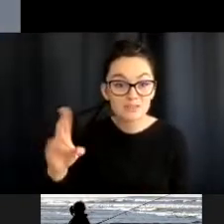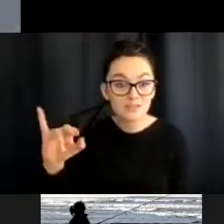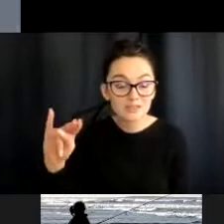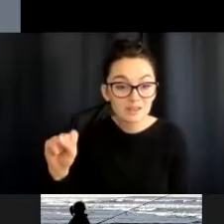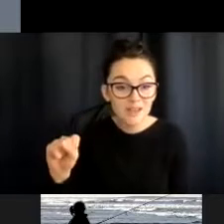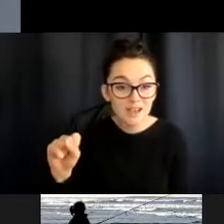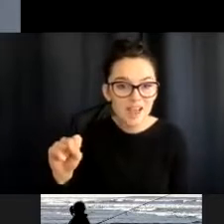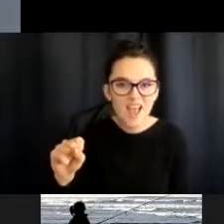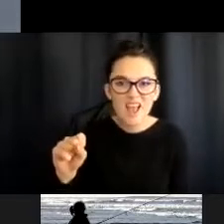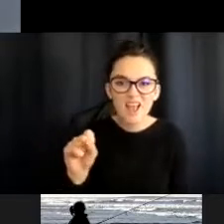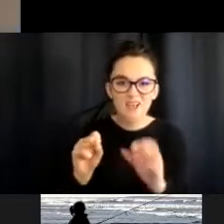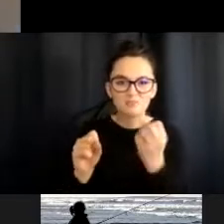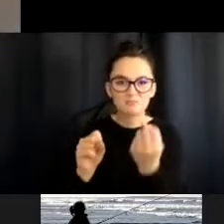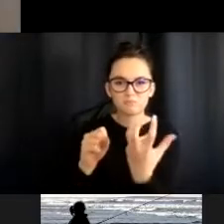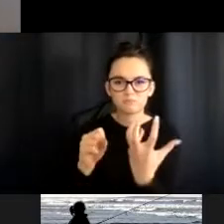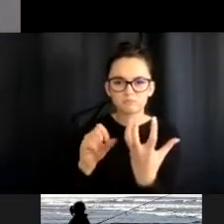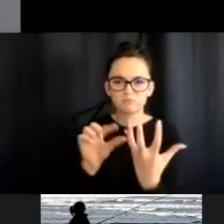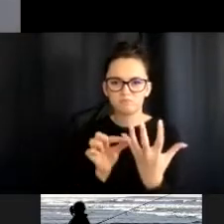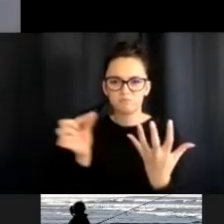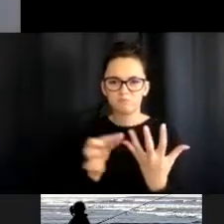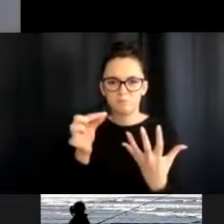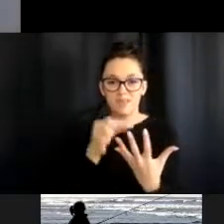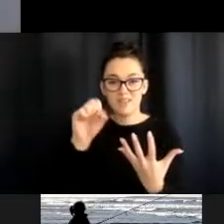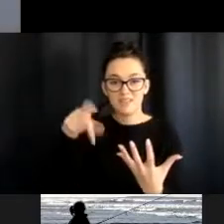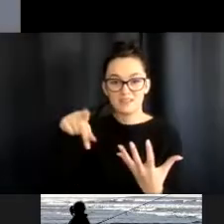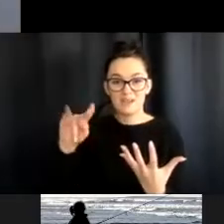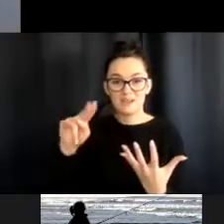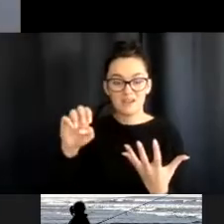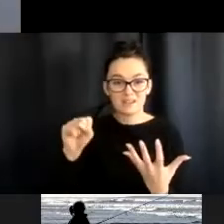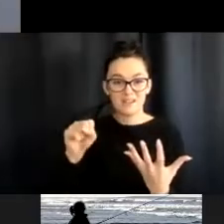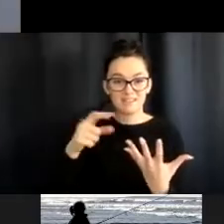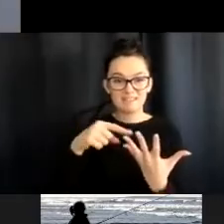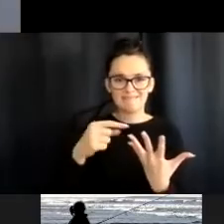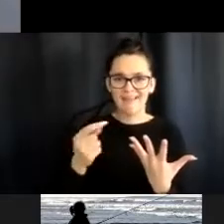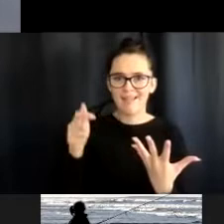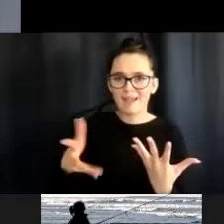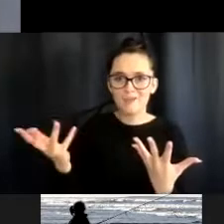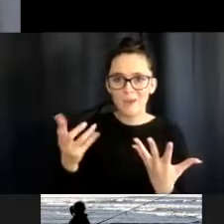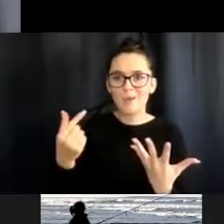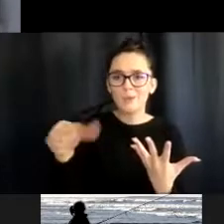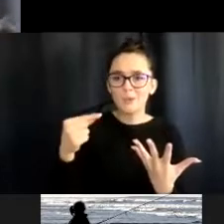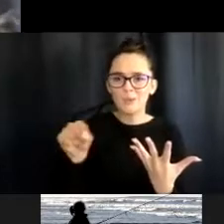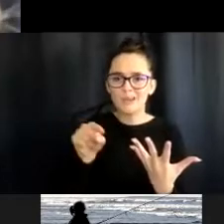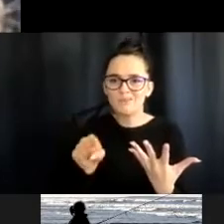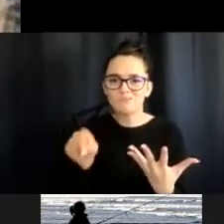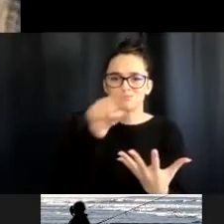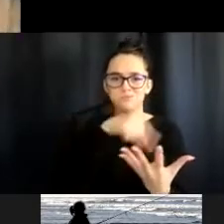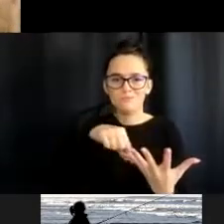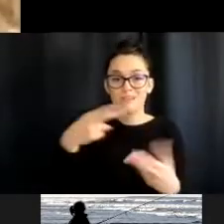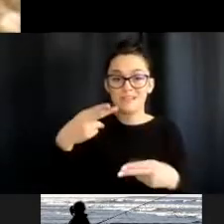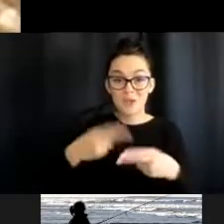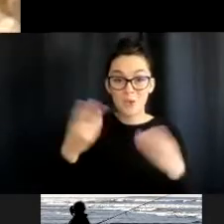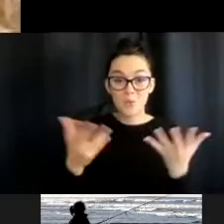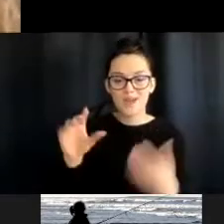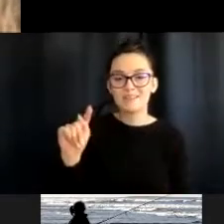spines fall off and all you have left is the green round thing, that's called a test. Can you